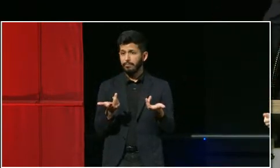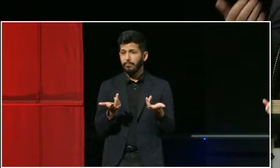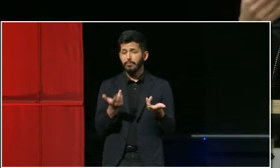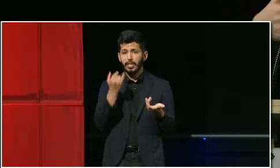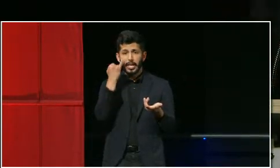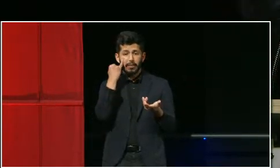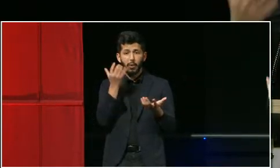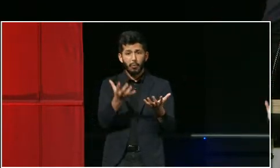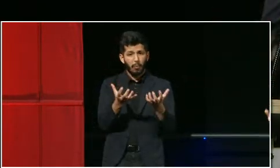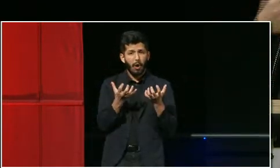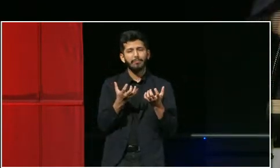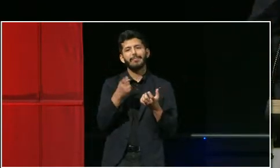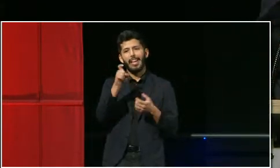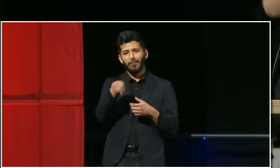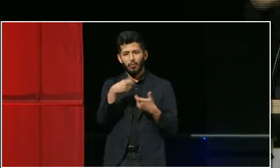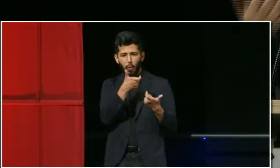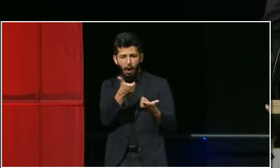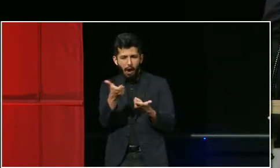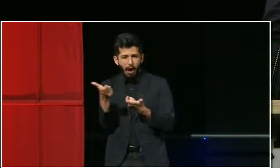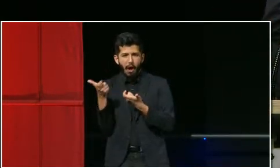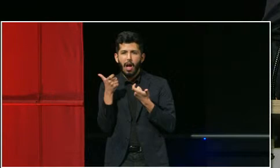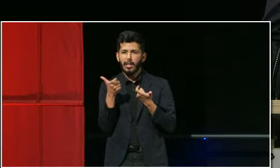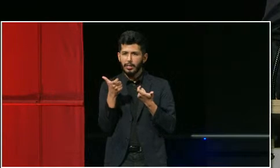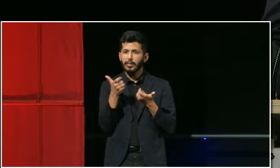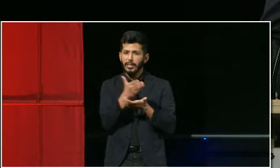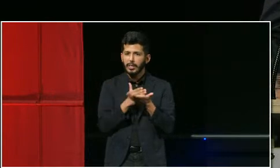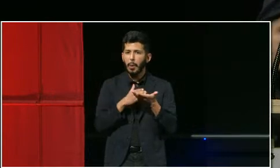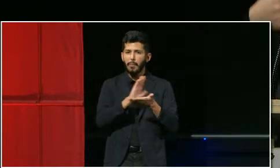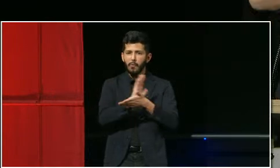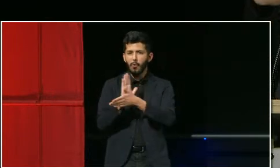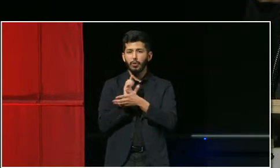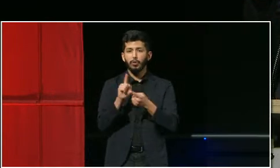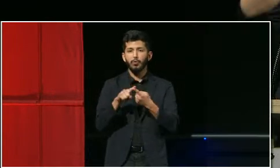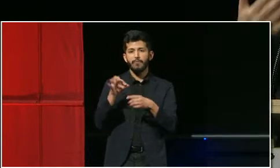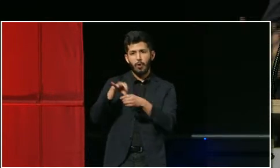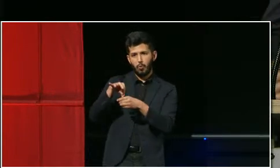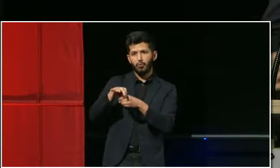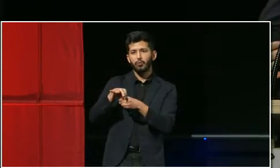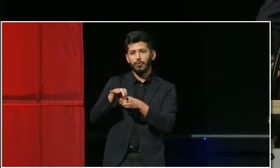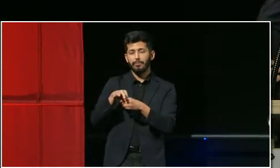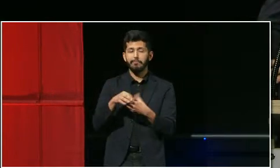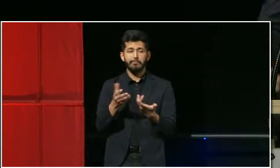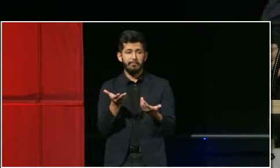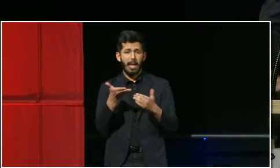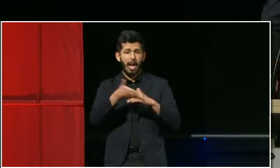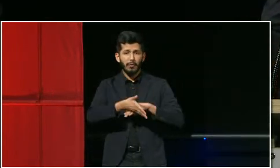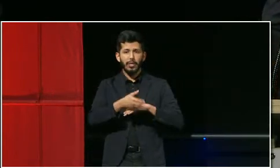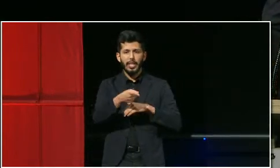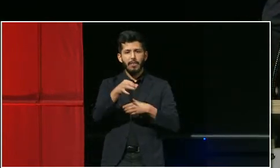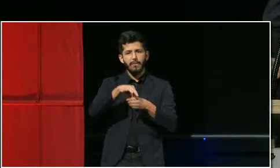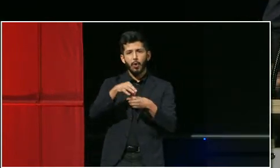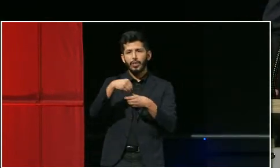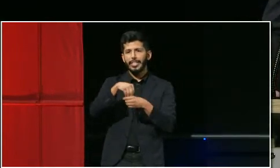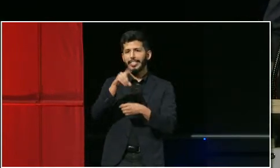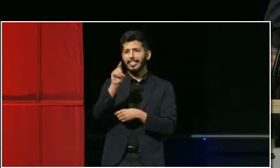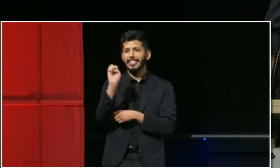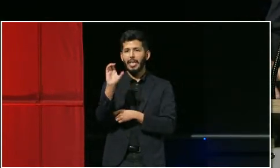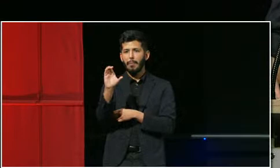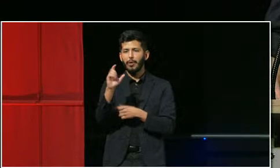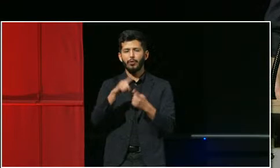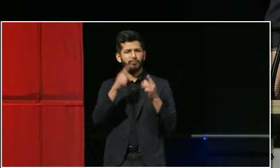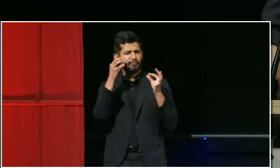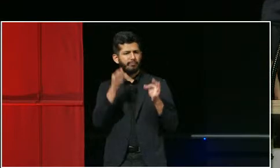they are then have to watch a certain number of films in order to be eligible to vote. And then from there, they vote in December to determine